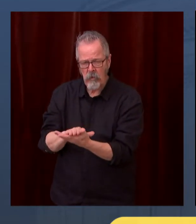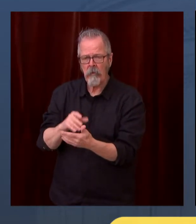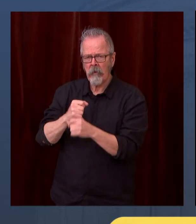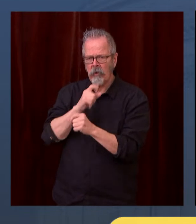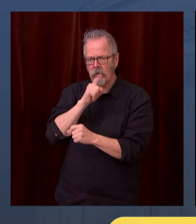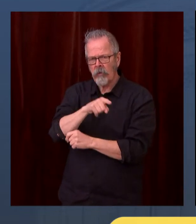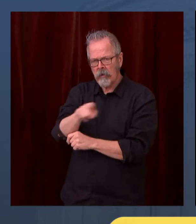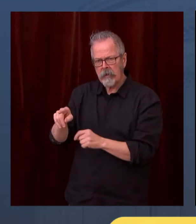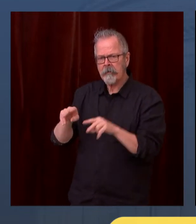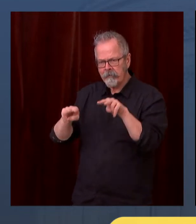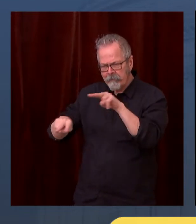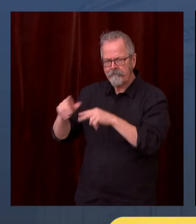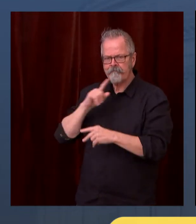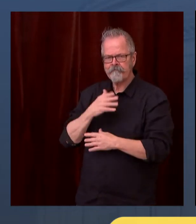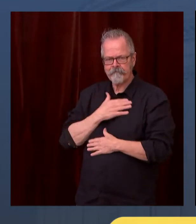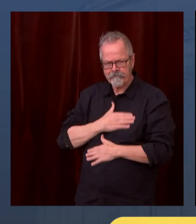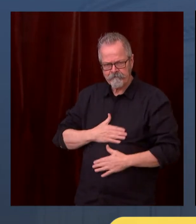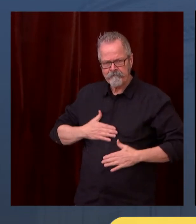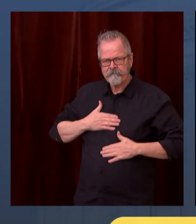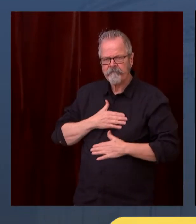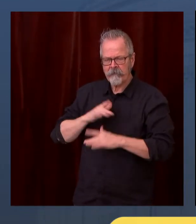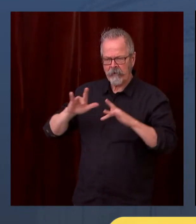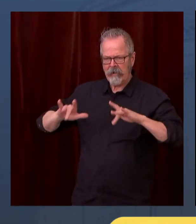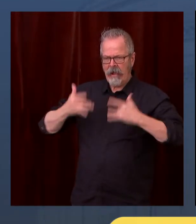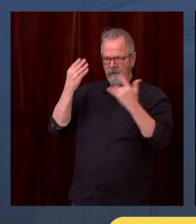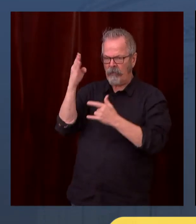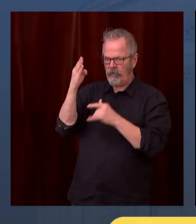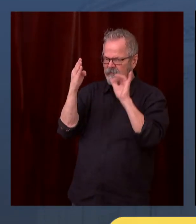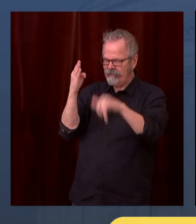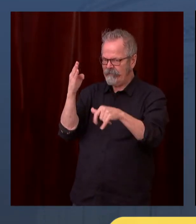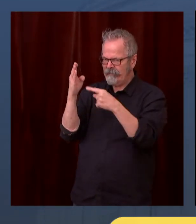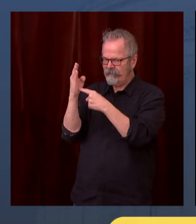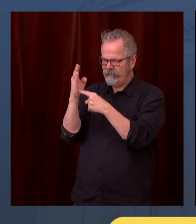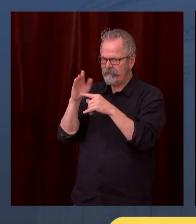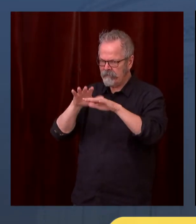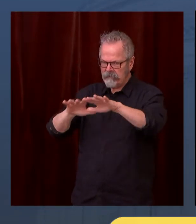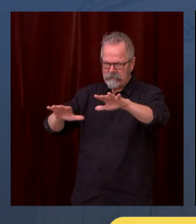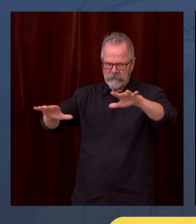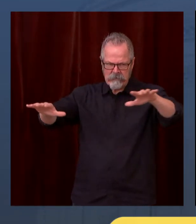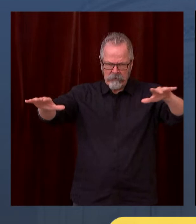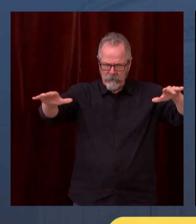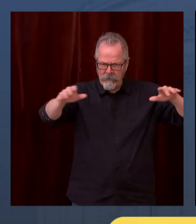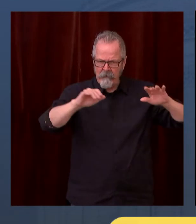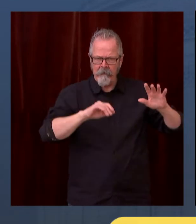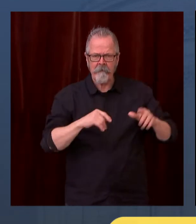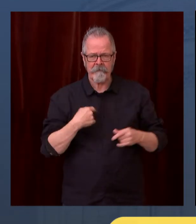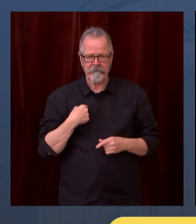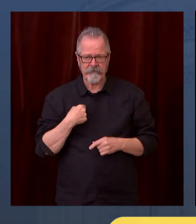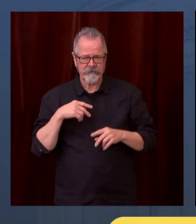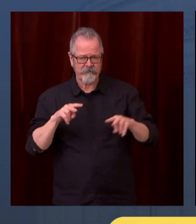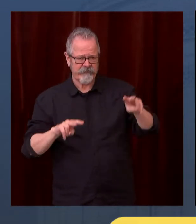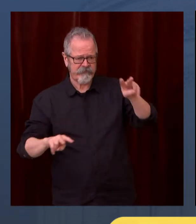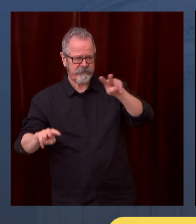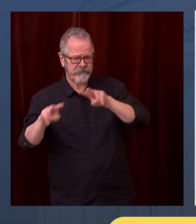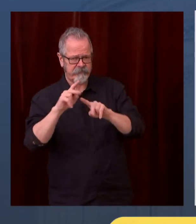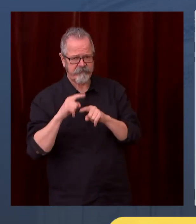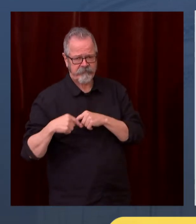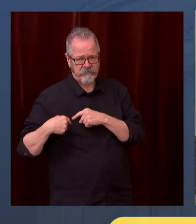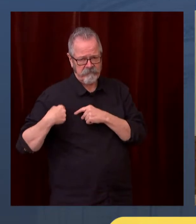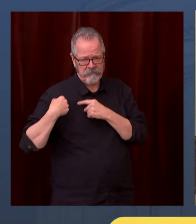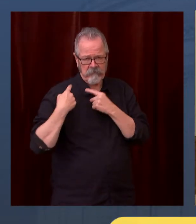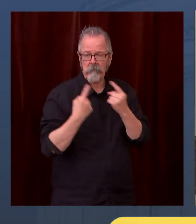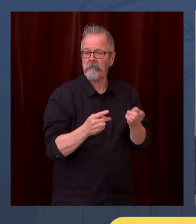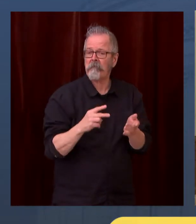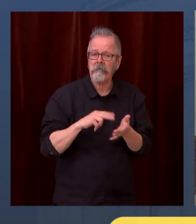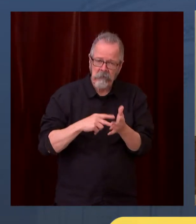designated by the light blue. So we have a very good way of knowing whether this can work in a safe